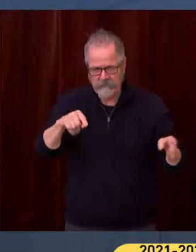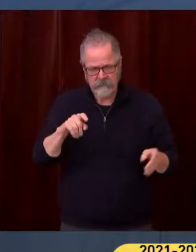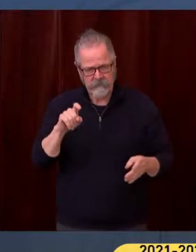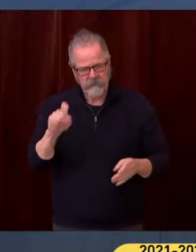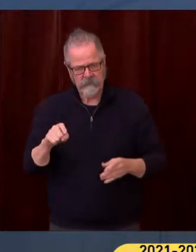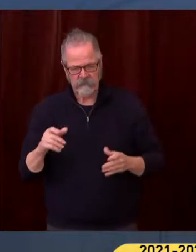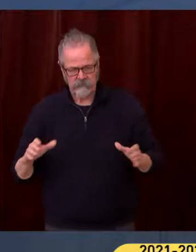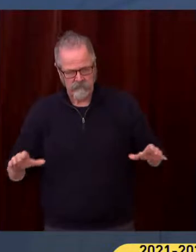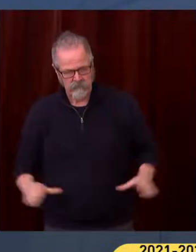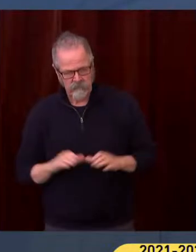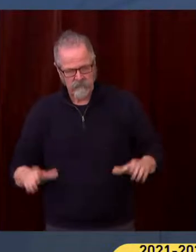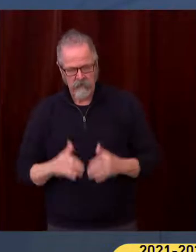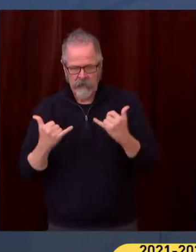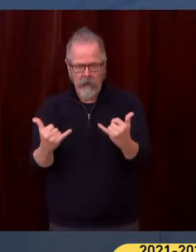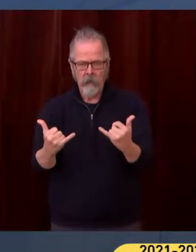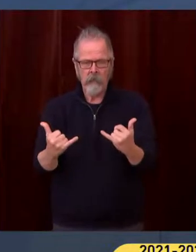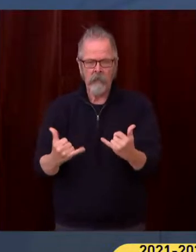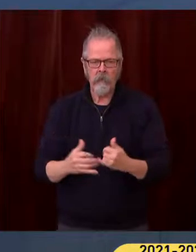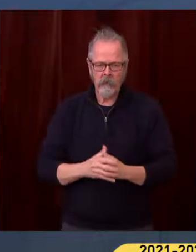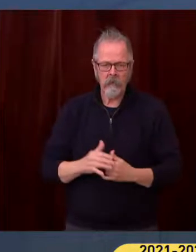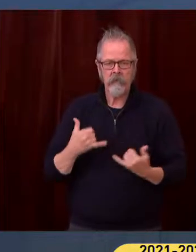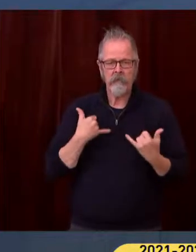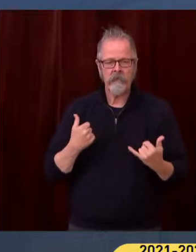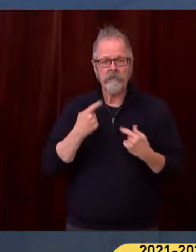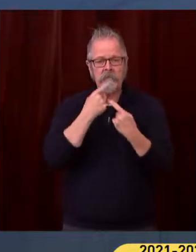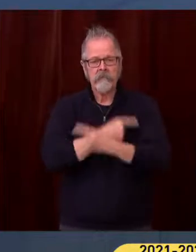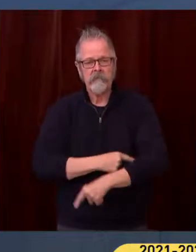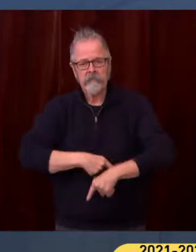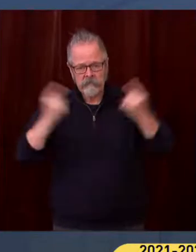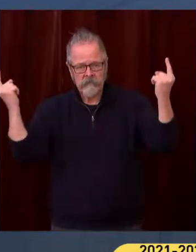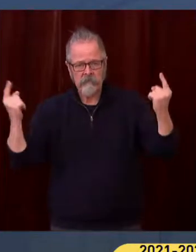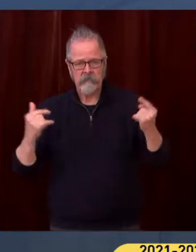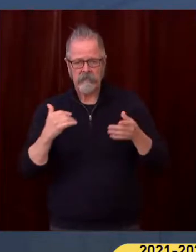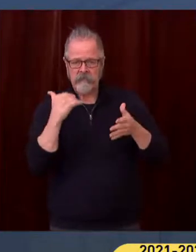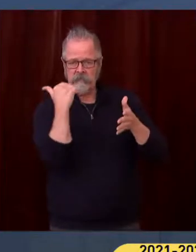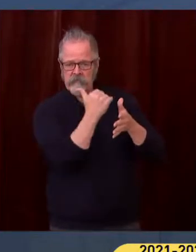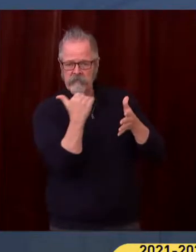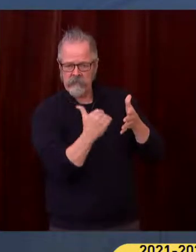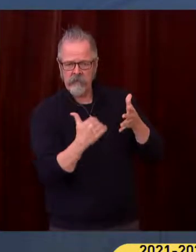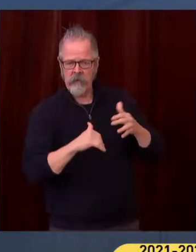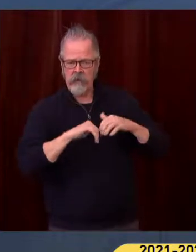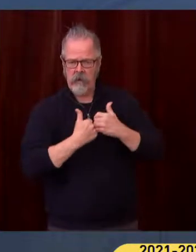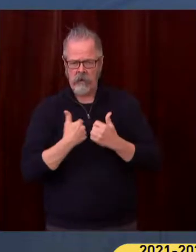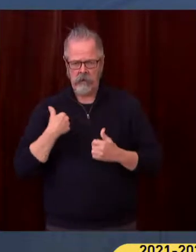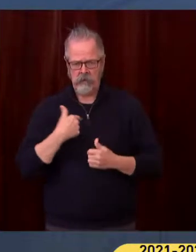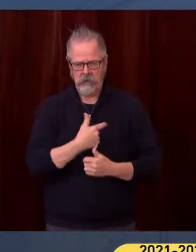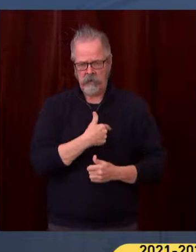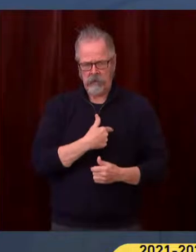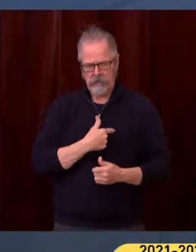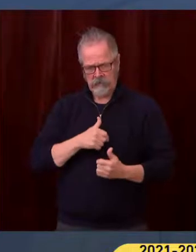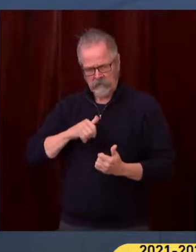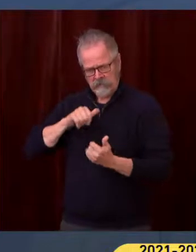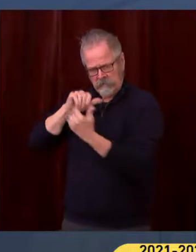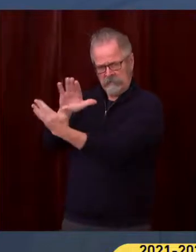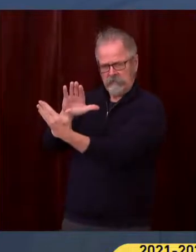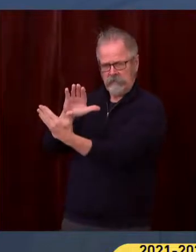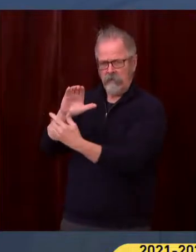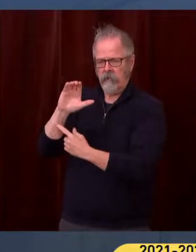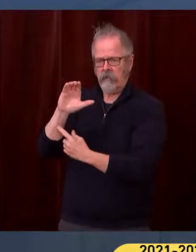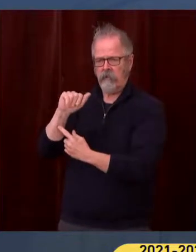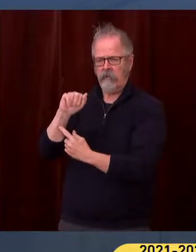pollution head on. And there's a good reason or several reasons for it. We are an anti-pollution